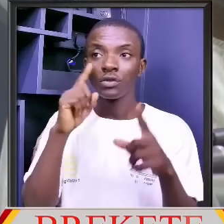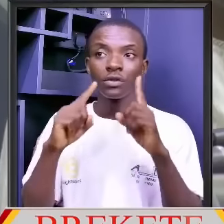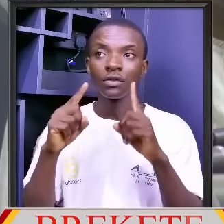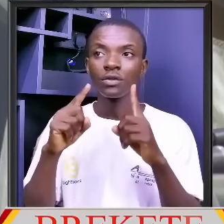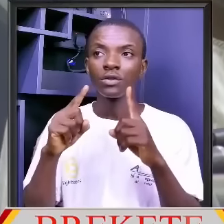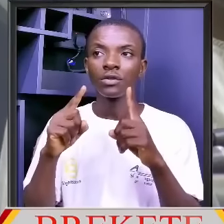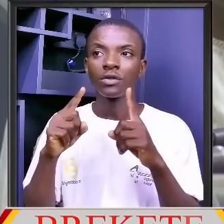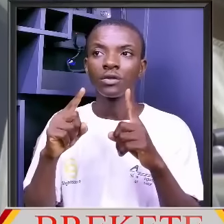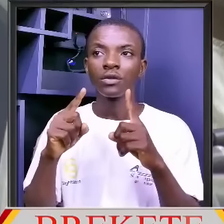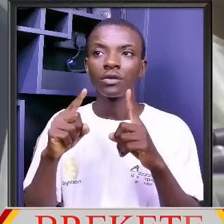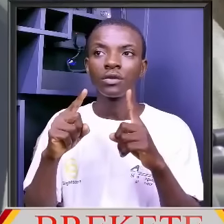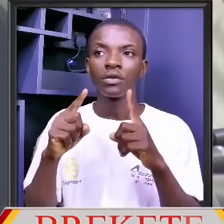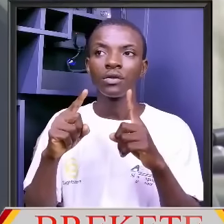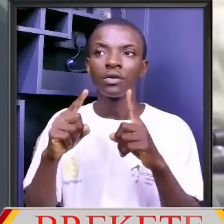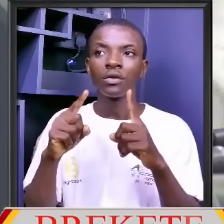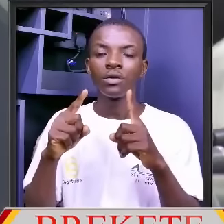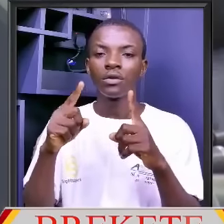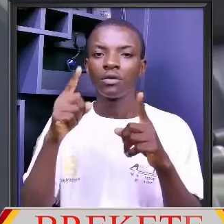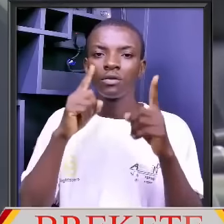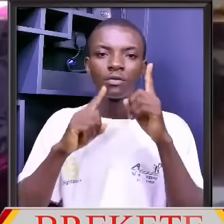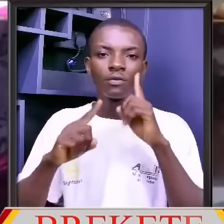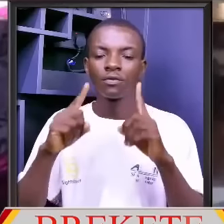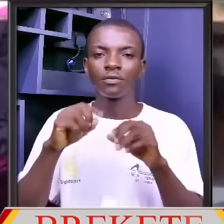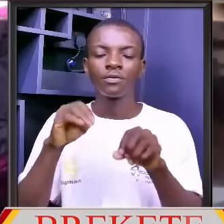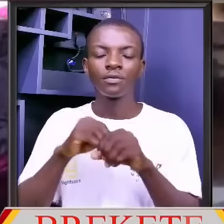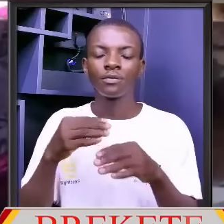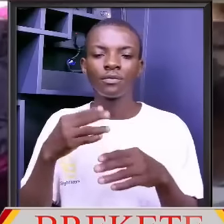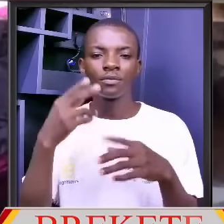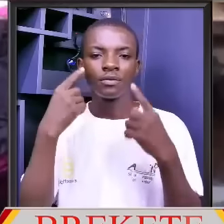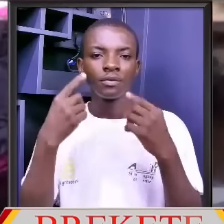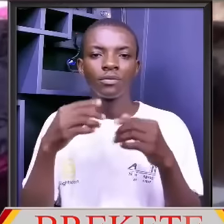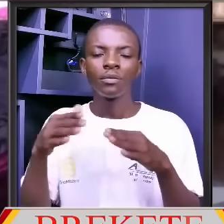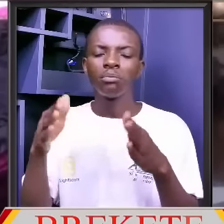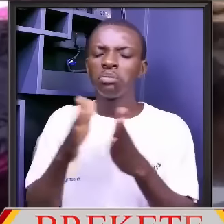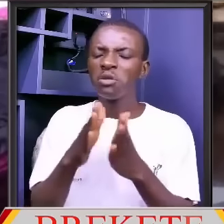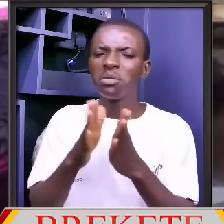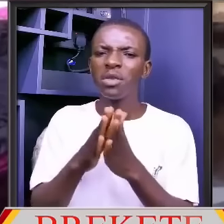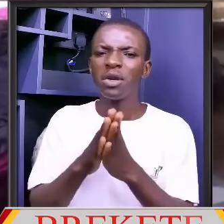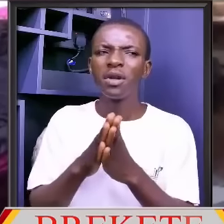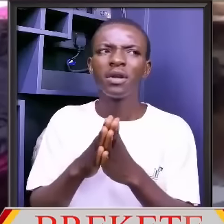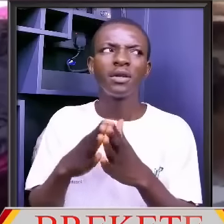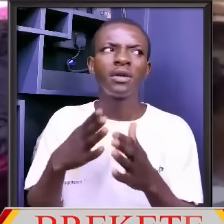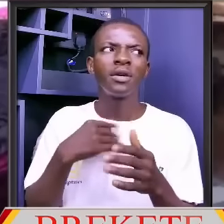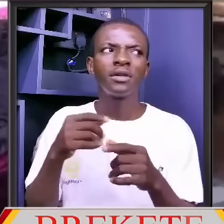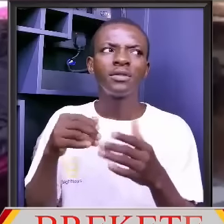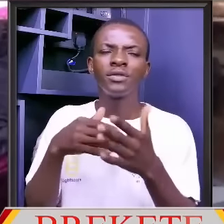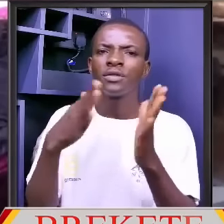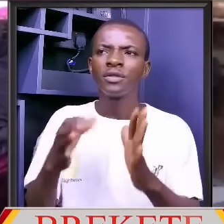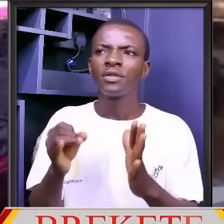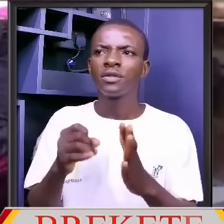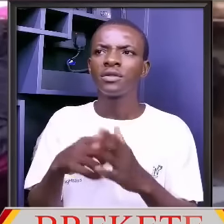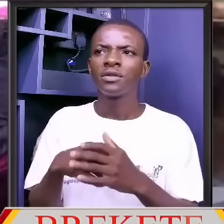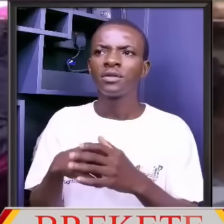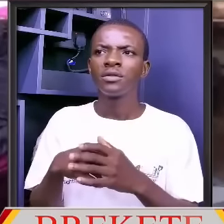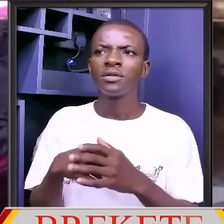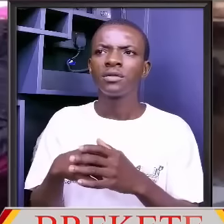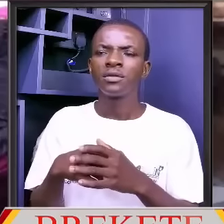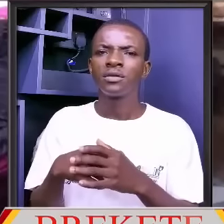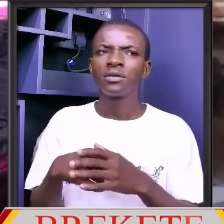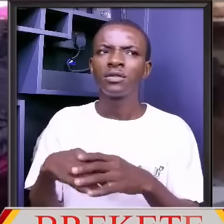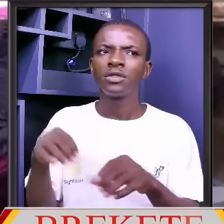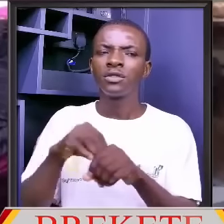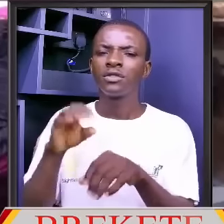Come out, but tears go just full my eye. He go pray. And she be leader for Akodesh